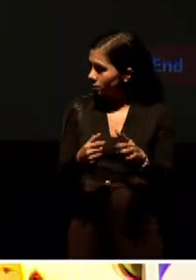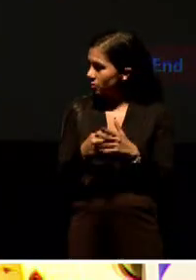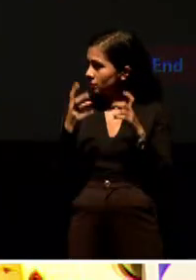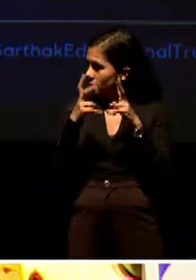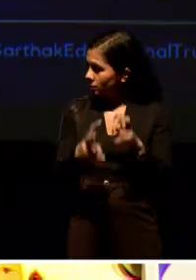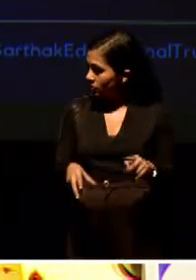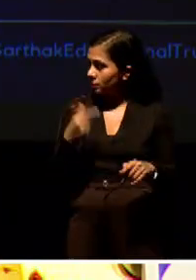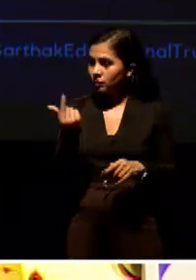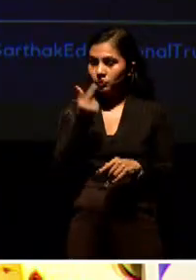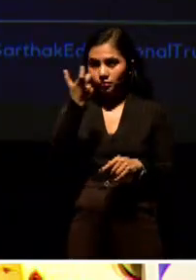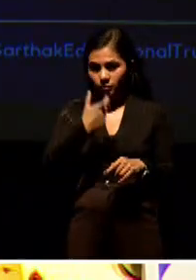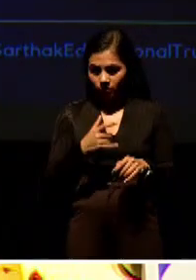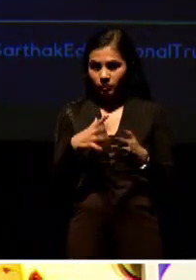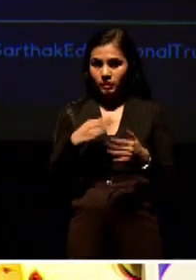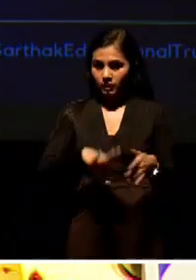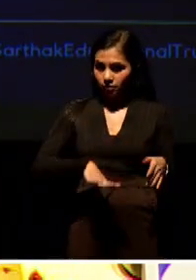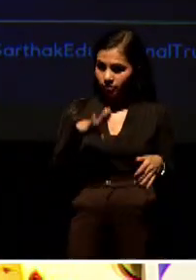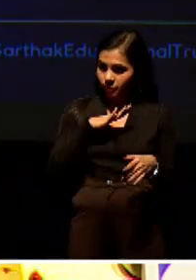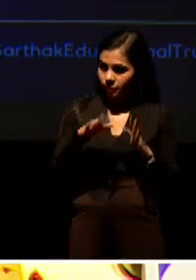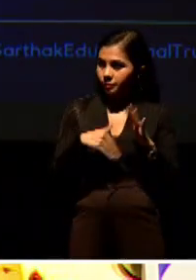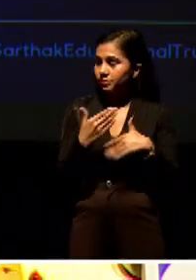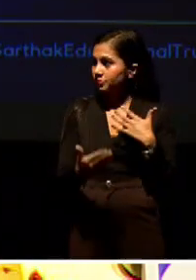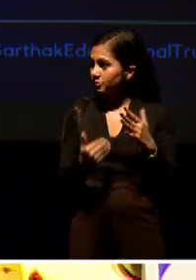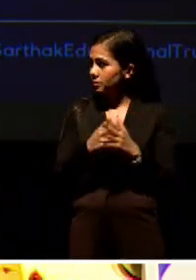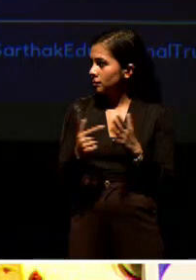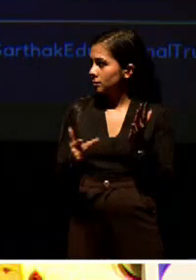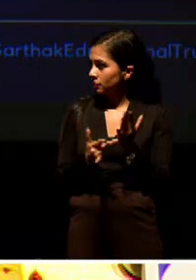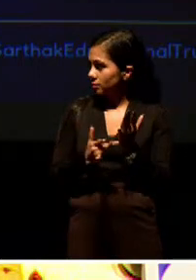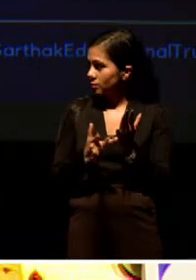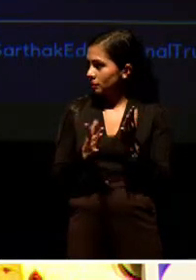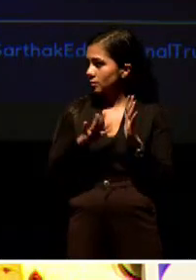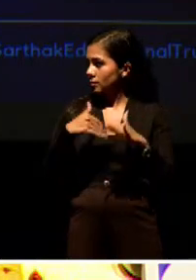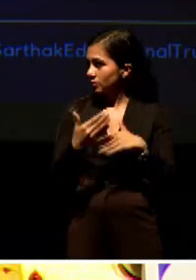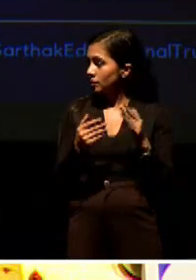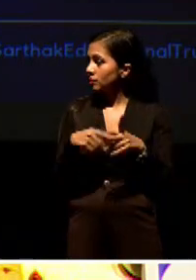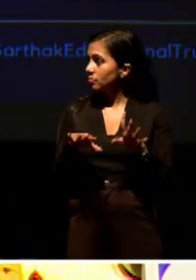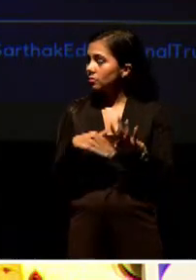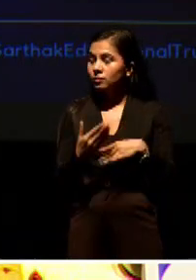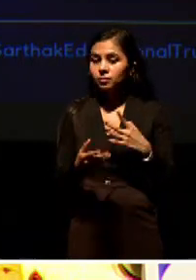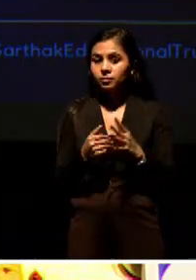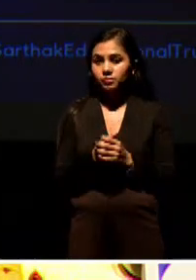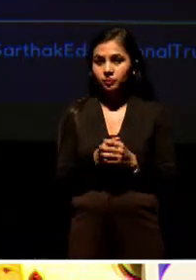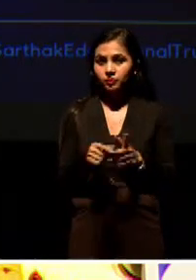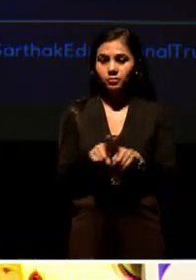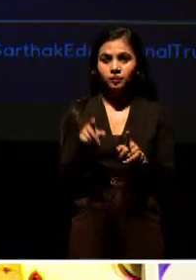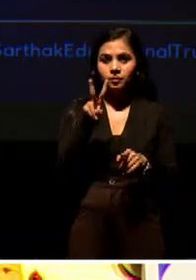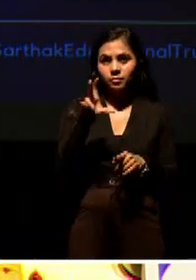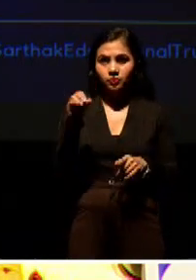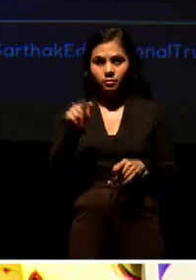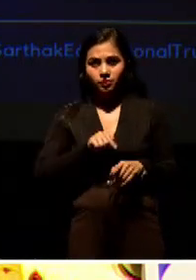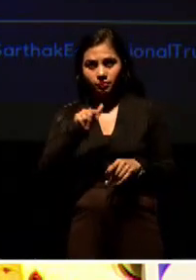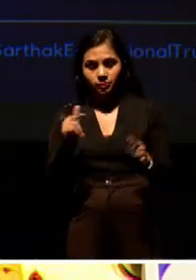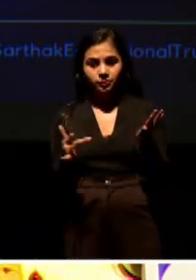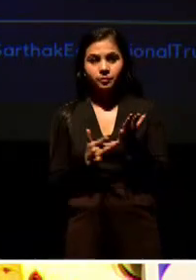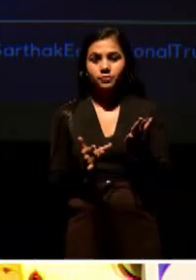is satisfied, as mentioned by Samir, the technology is not going to take off. In fact, the literature suggests 80% of such